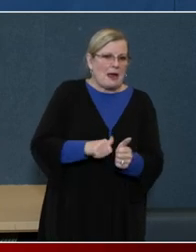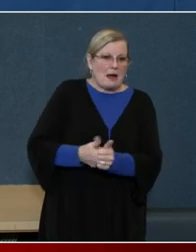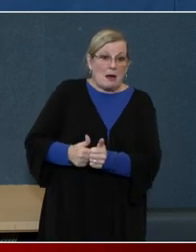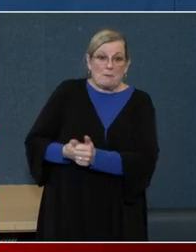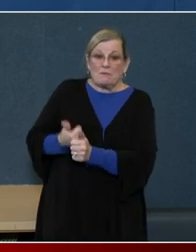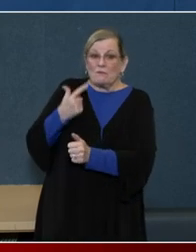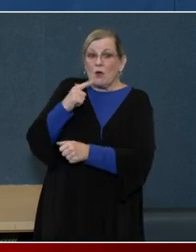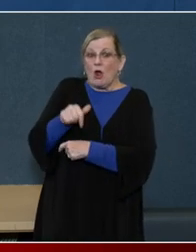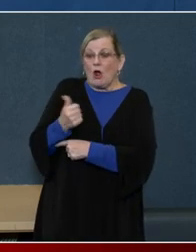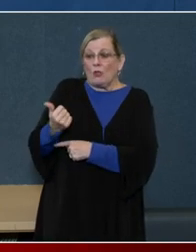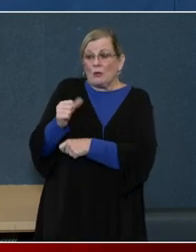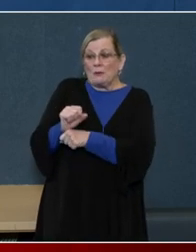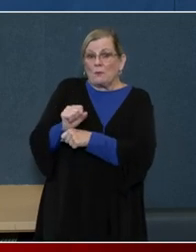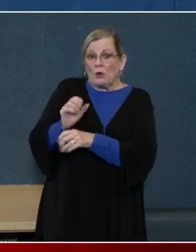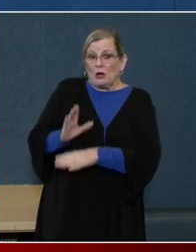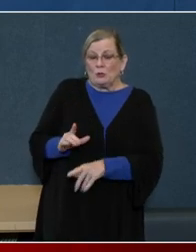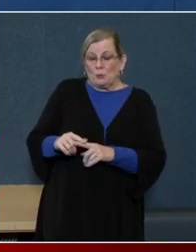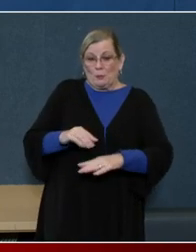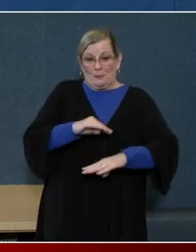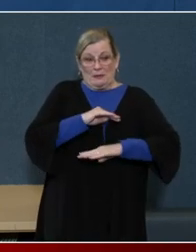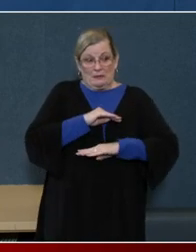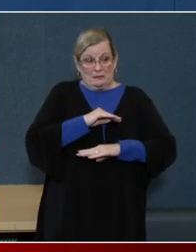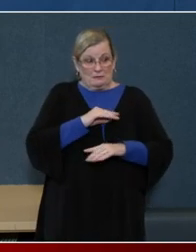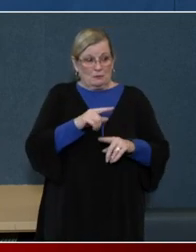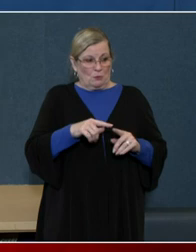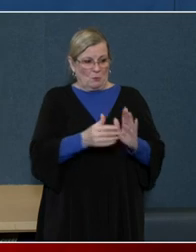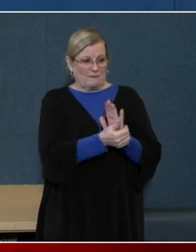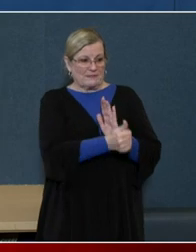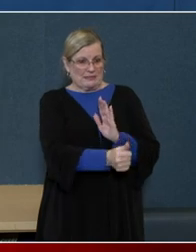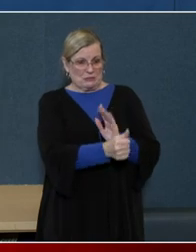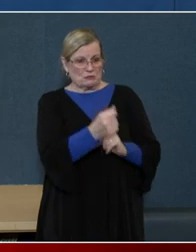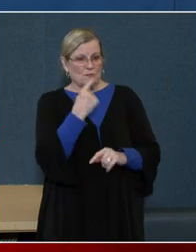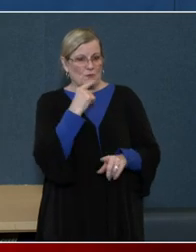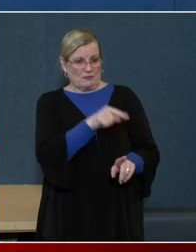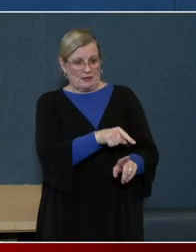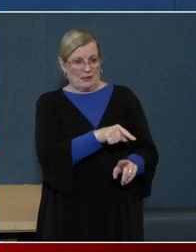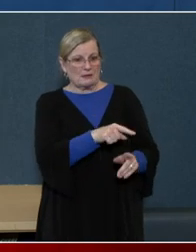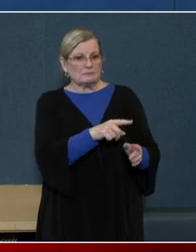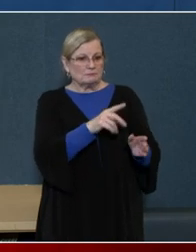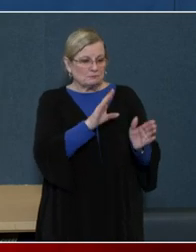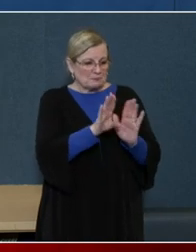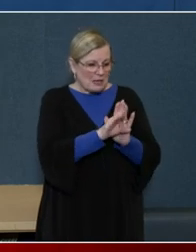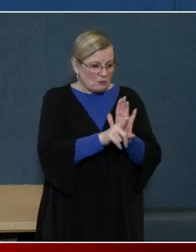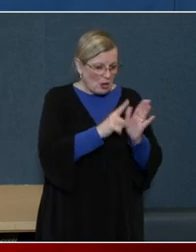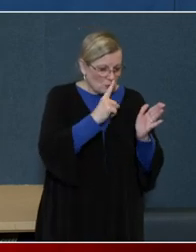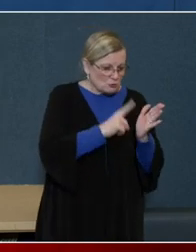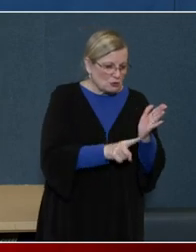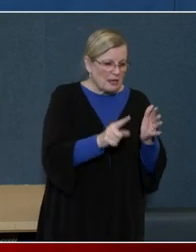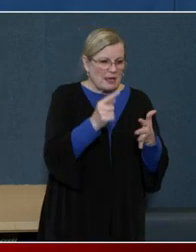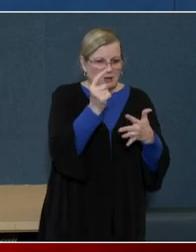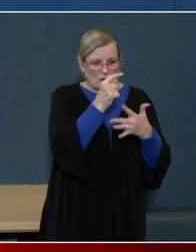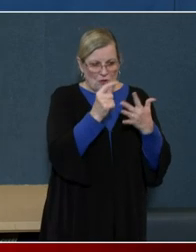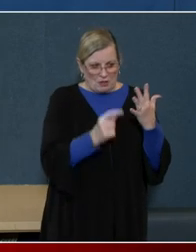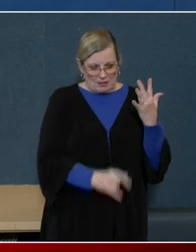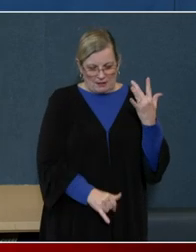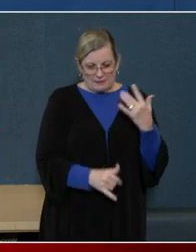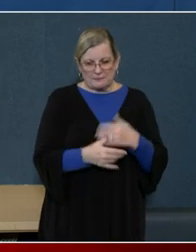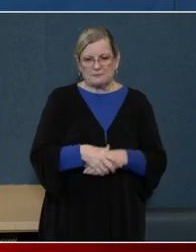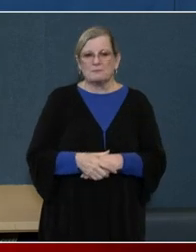are outlined on a slide, which includes a background check and educational credentials as well.